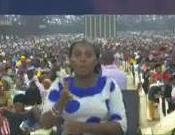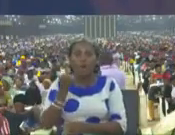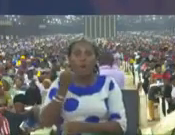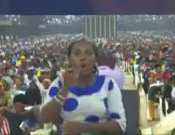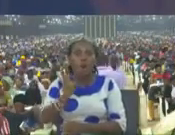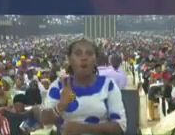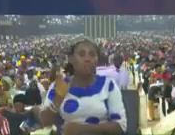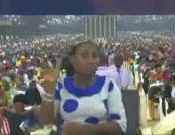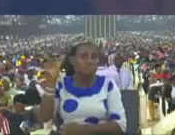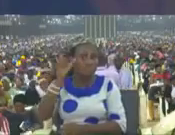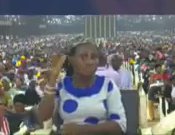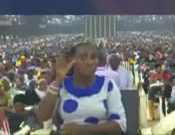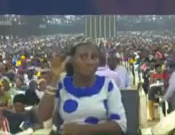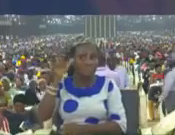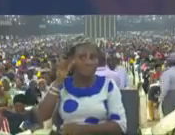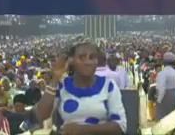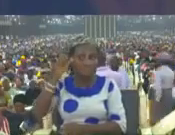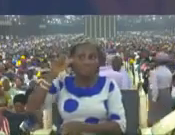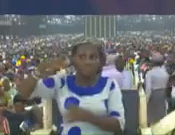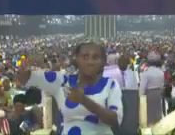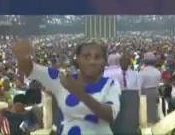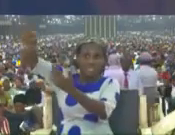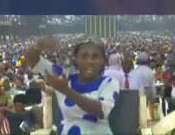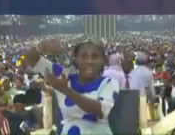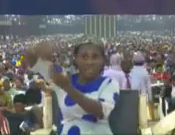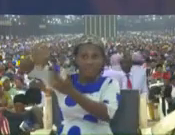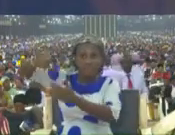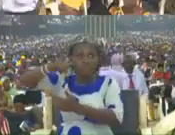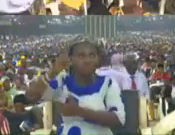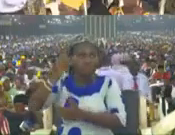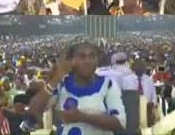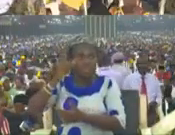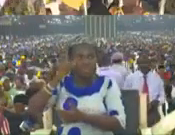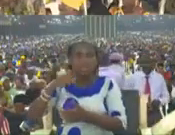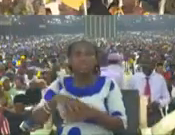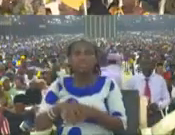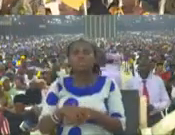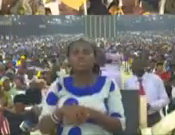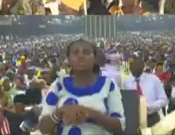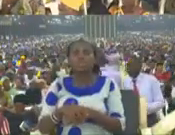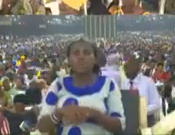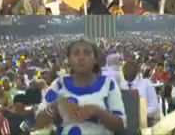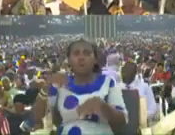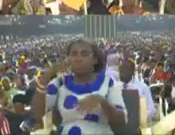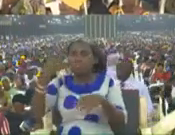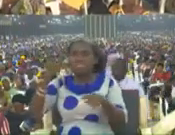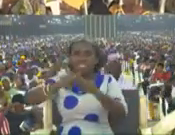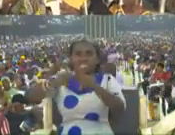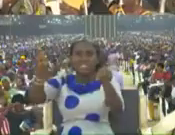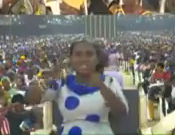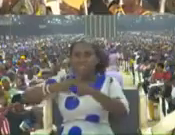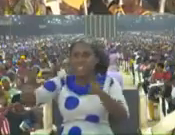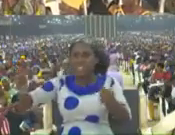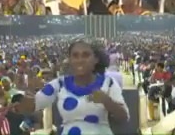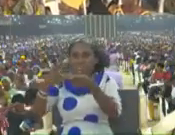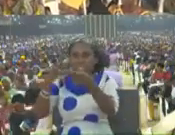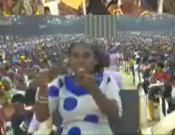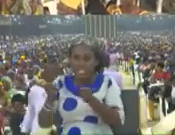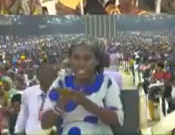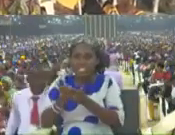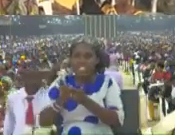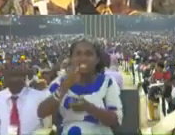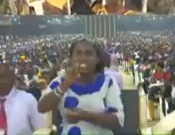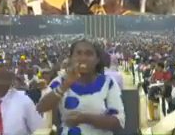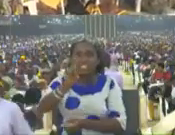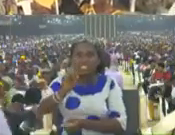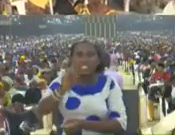at the overflow in the old arena, or at all the various watching centers across the